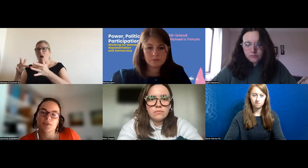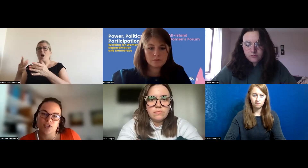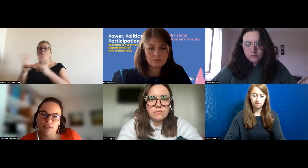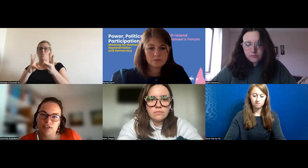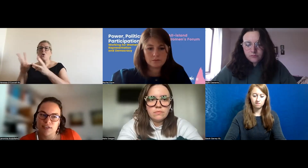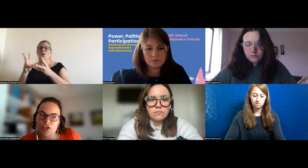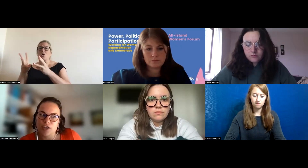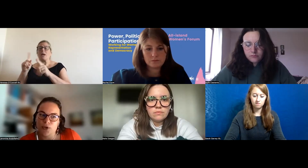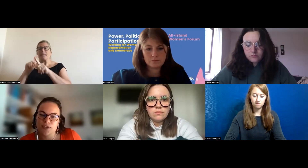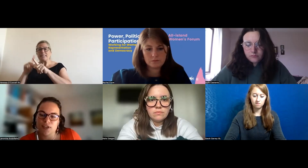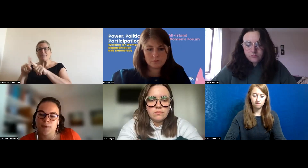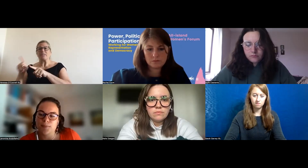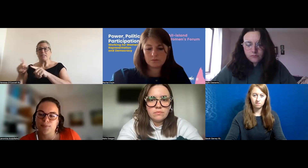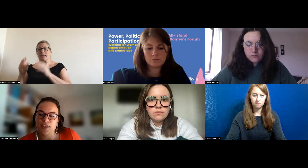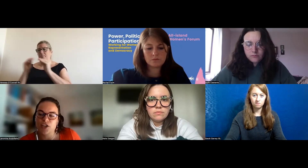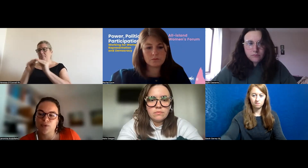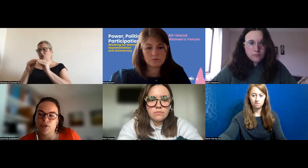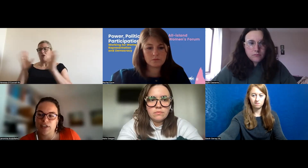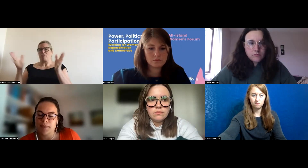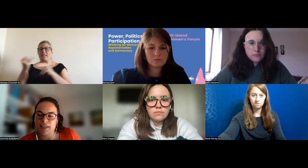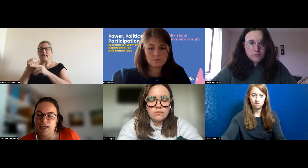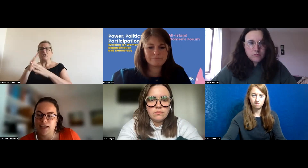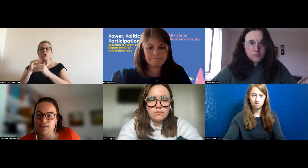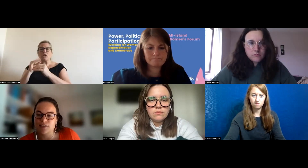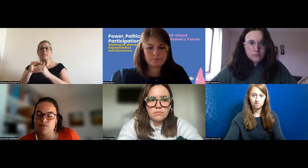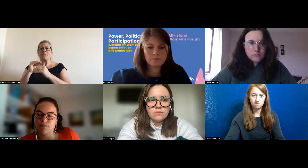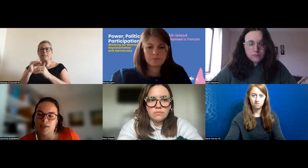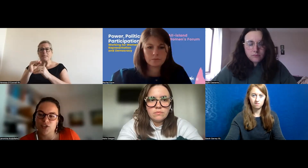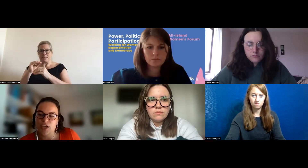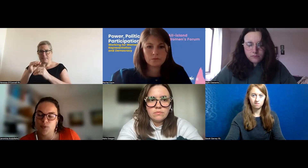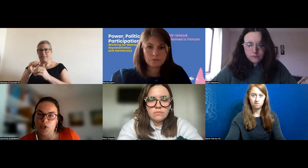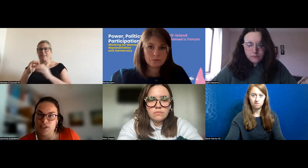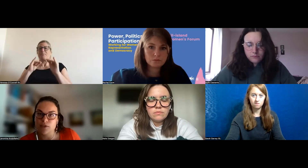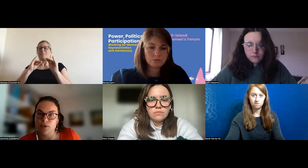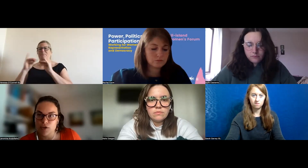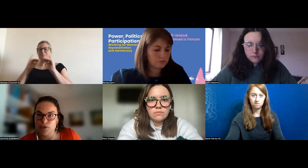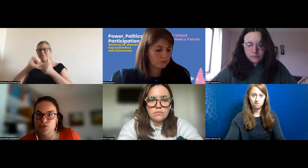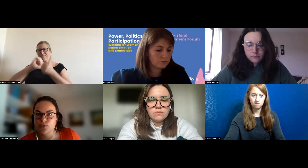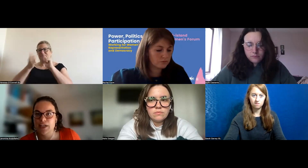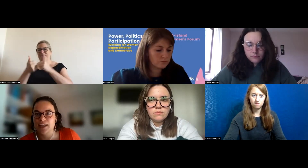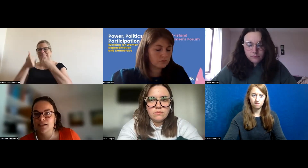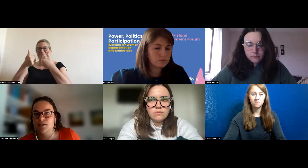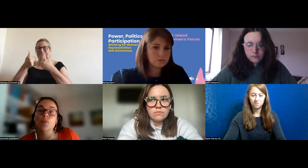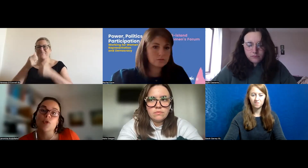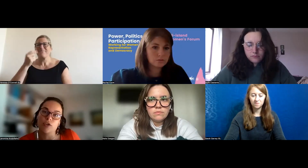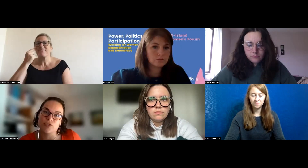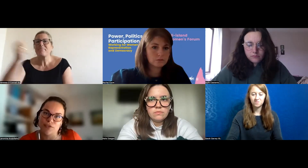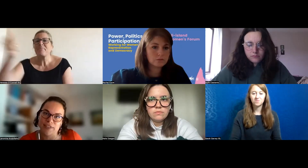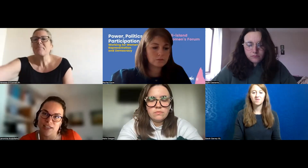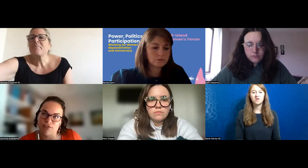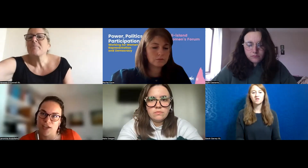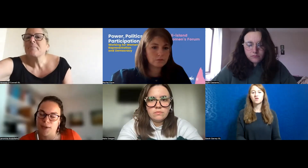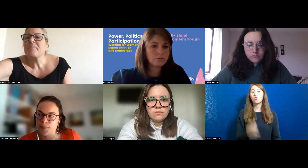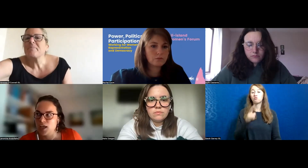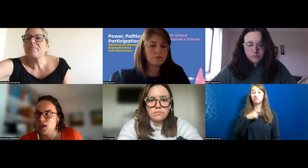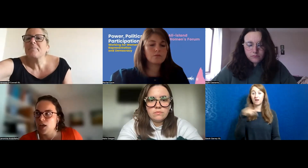as it was mentioned in the chat box, national government that maybe change political colors to less or more